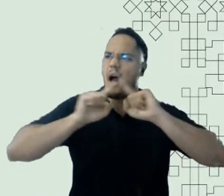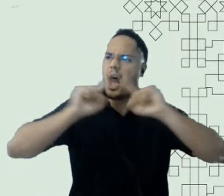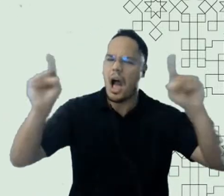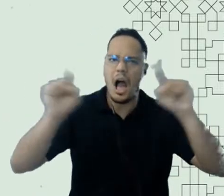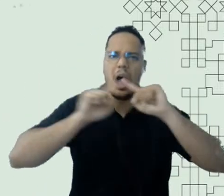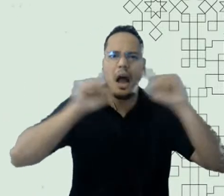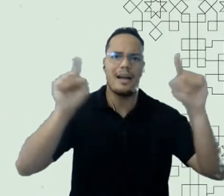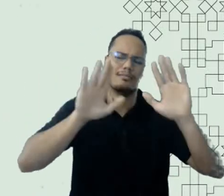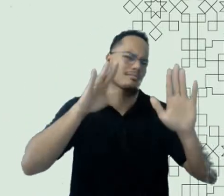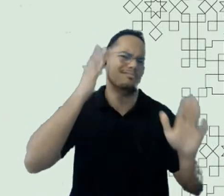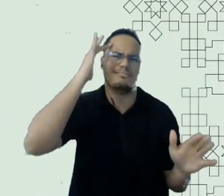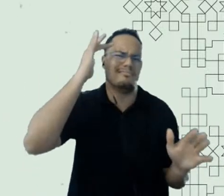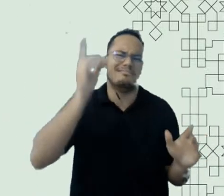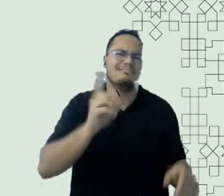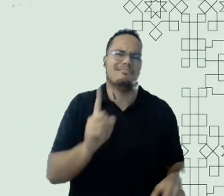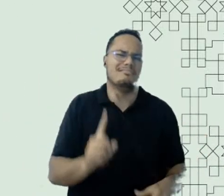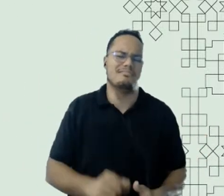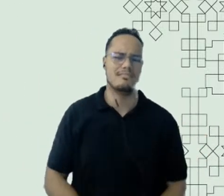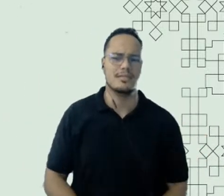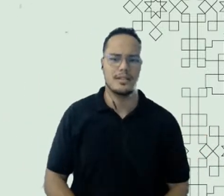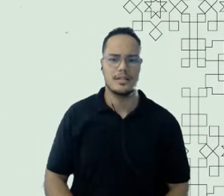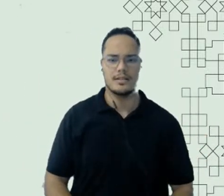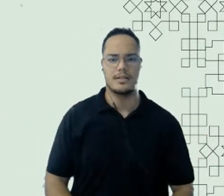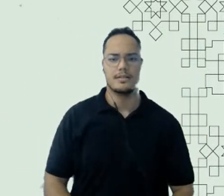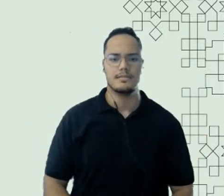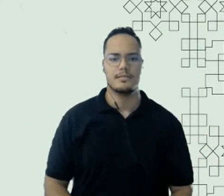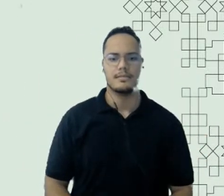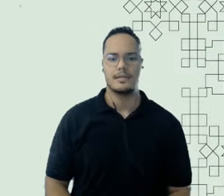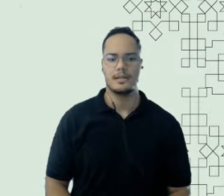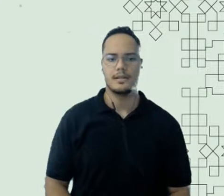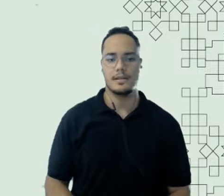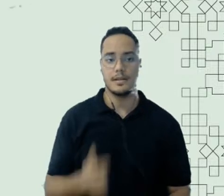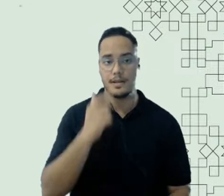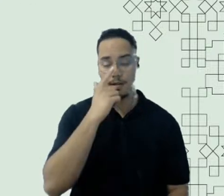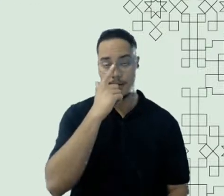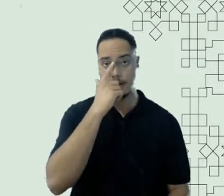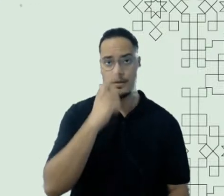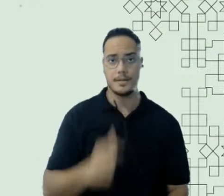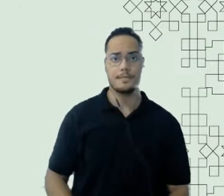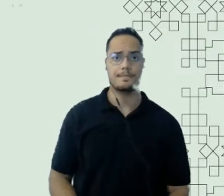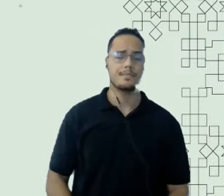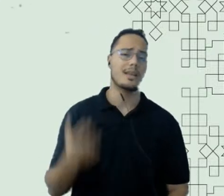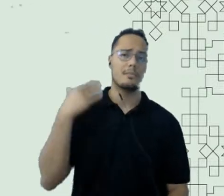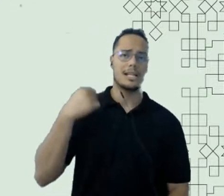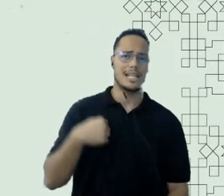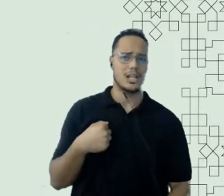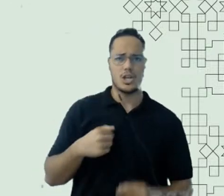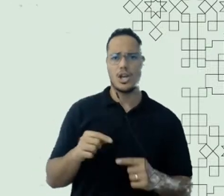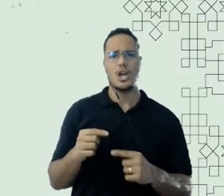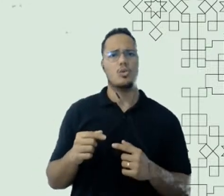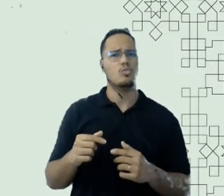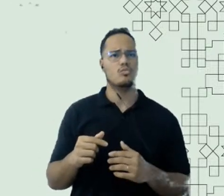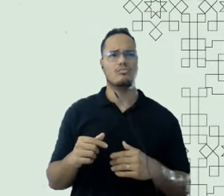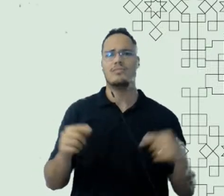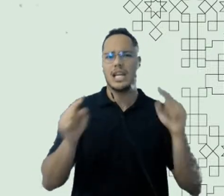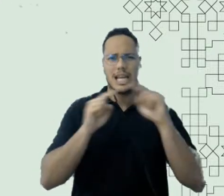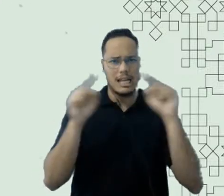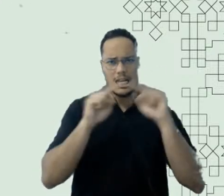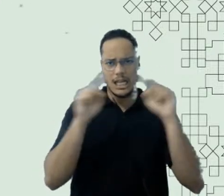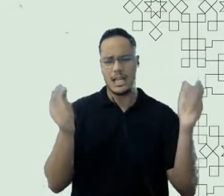critical of that regime, but and I'm still are for a few reasons. But I think that at least it was not as,